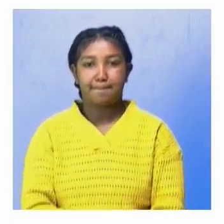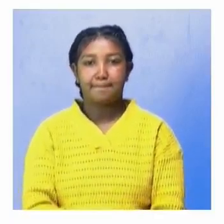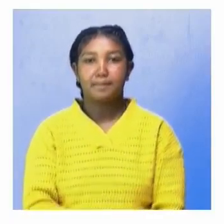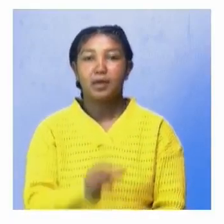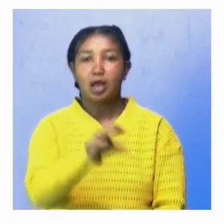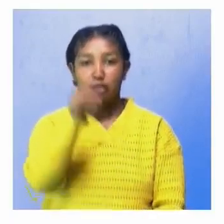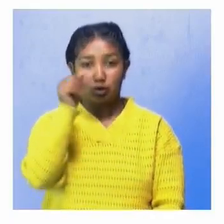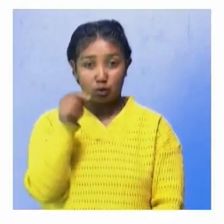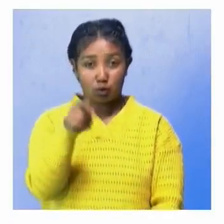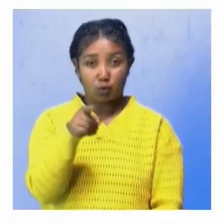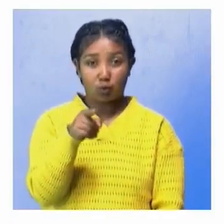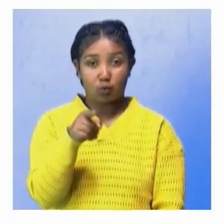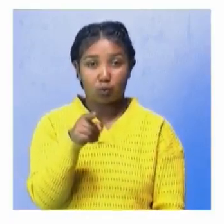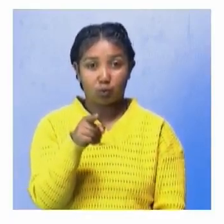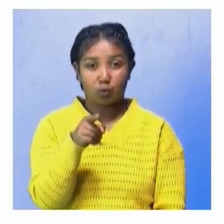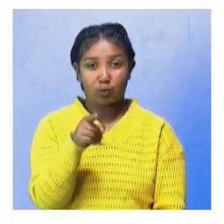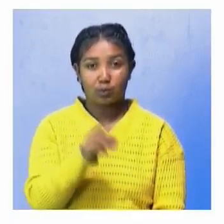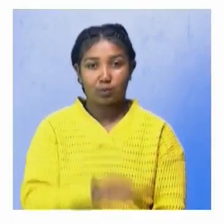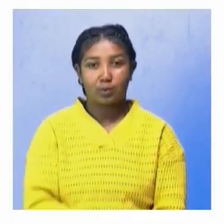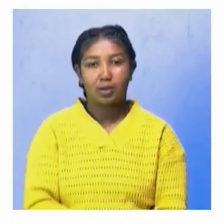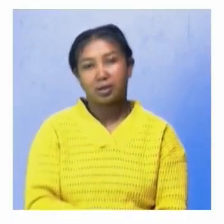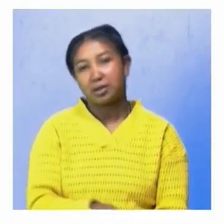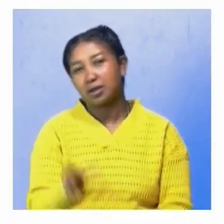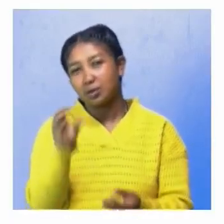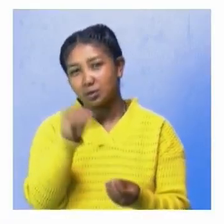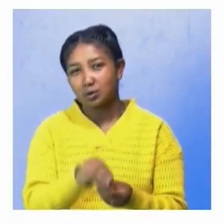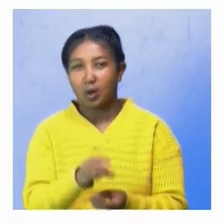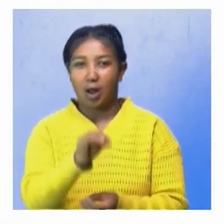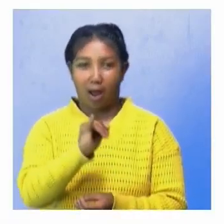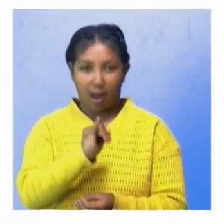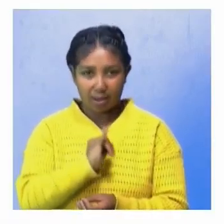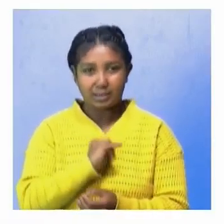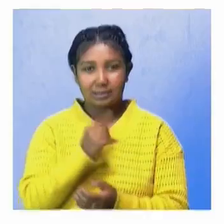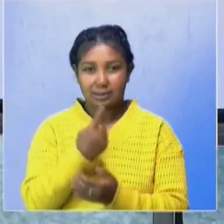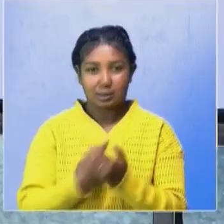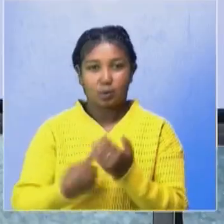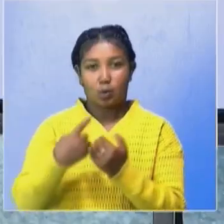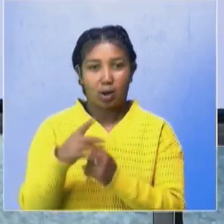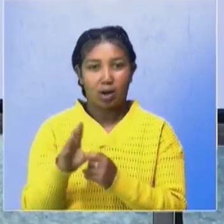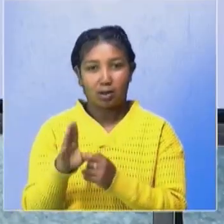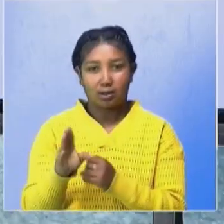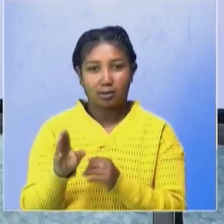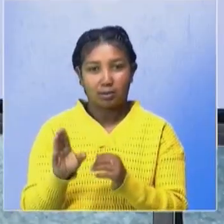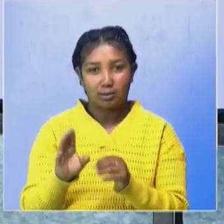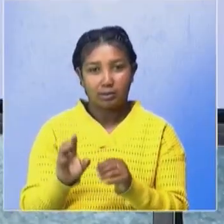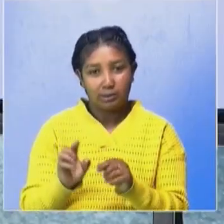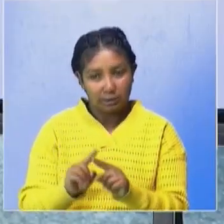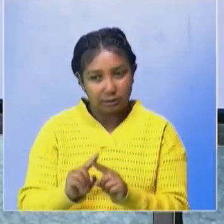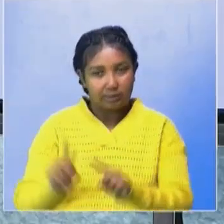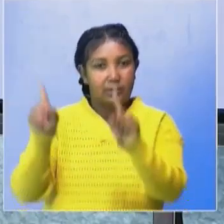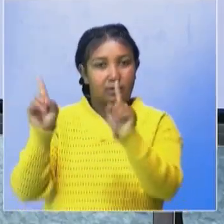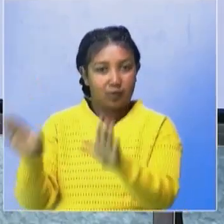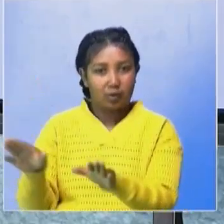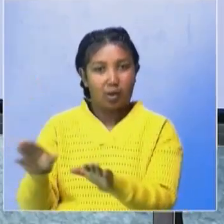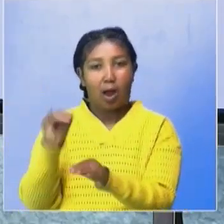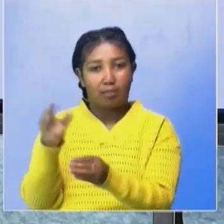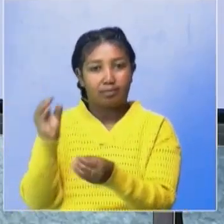and you, and also I is a singular, is a specific condition. Here we can add